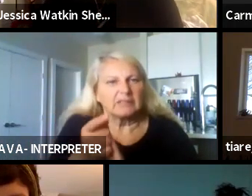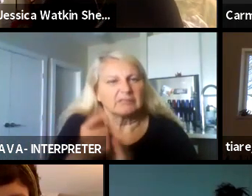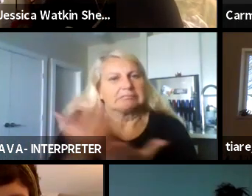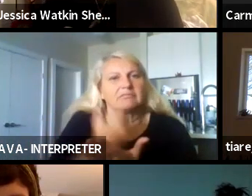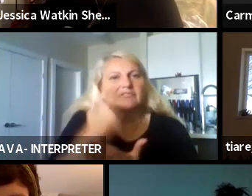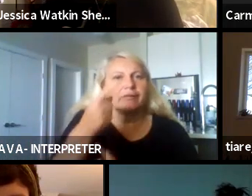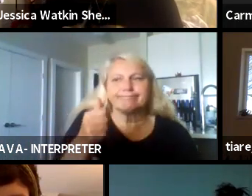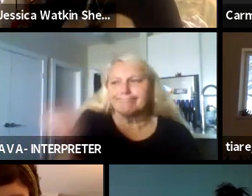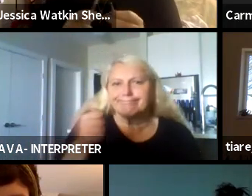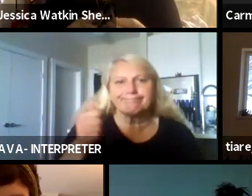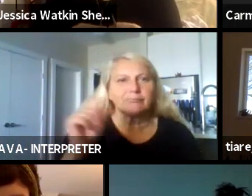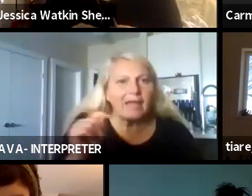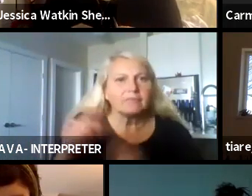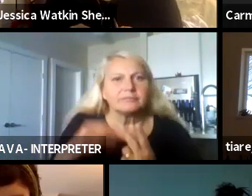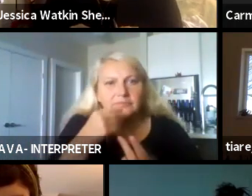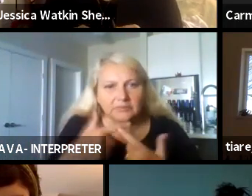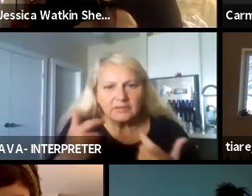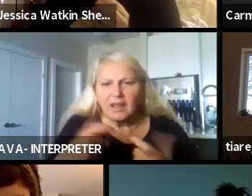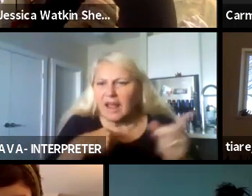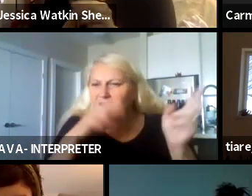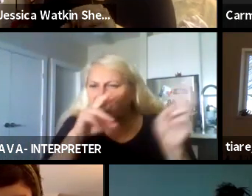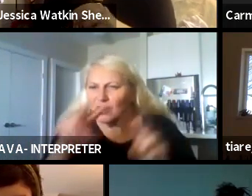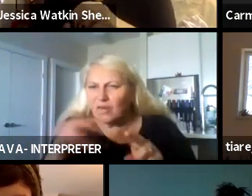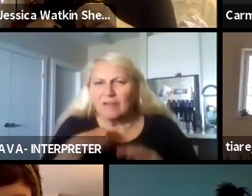am mispronouncing your name, Tiara Young.